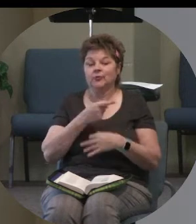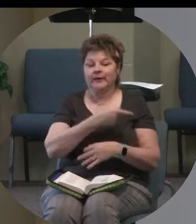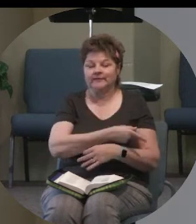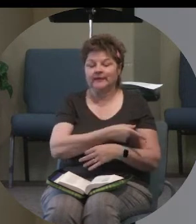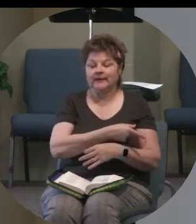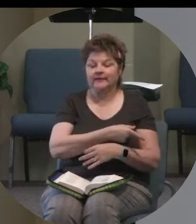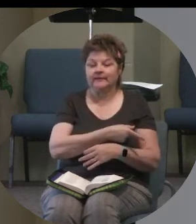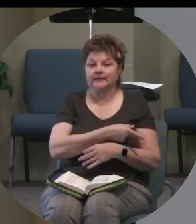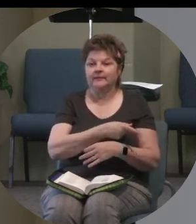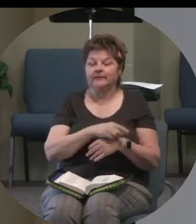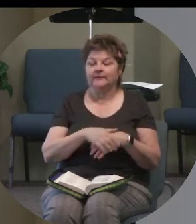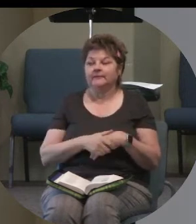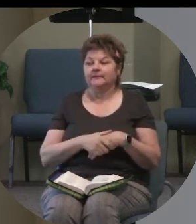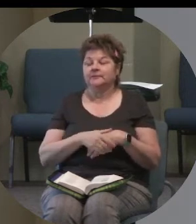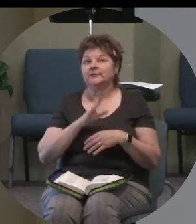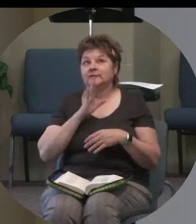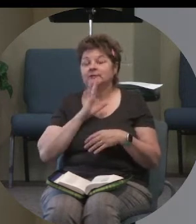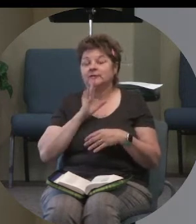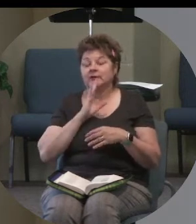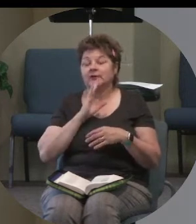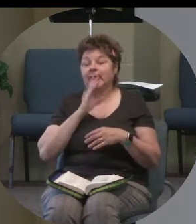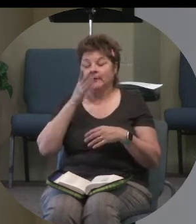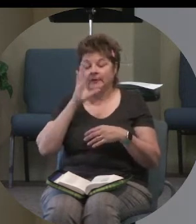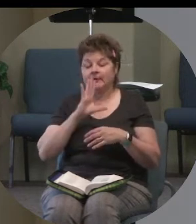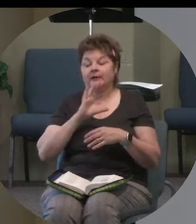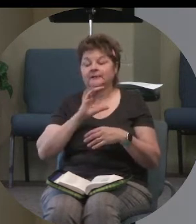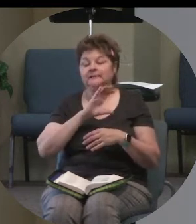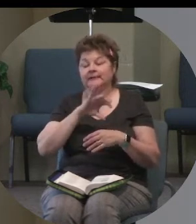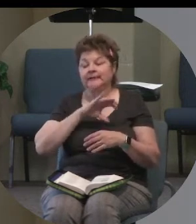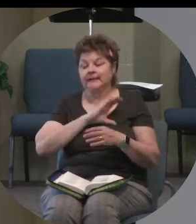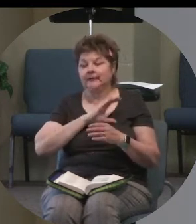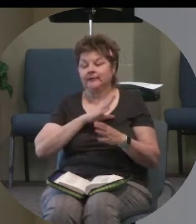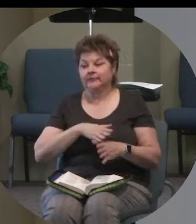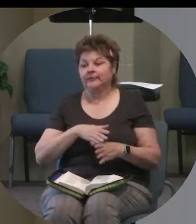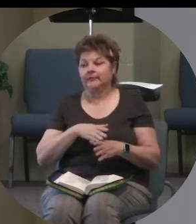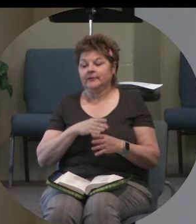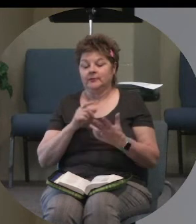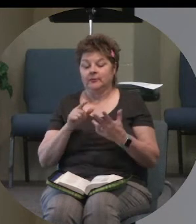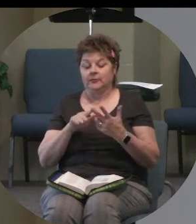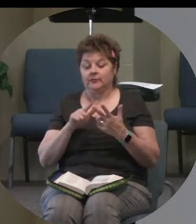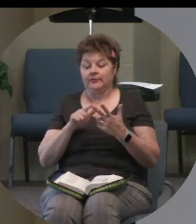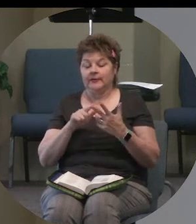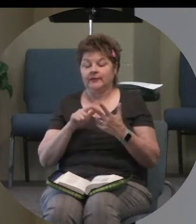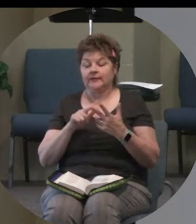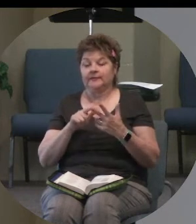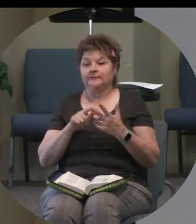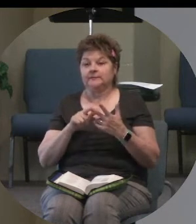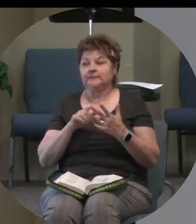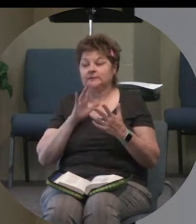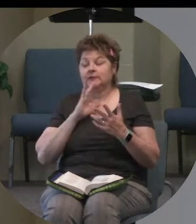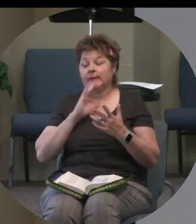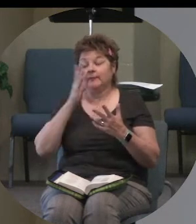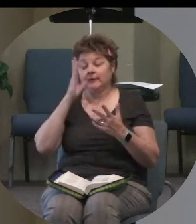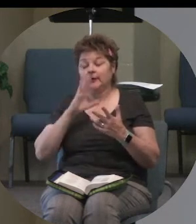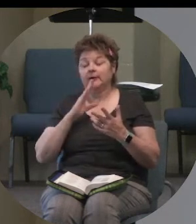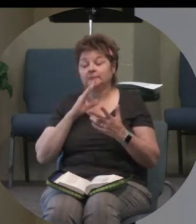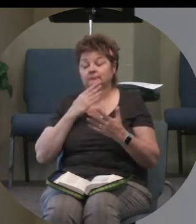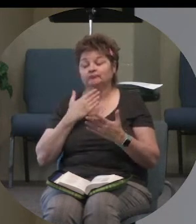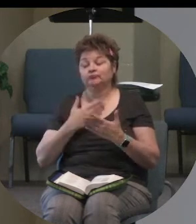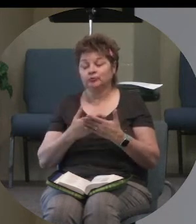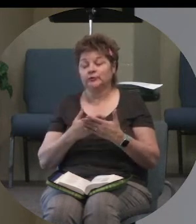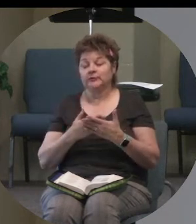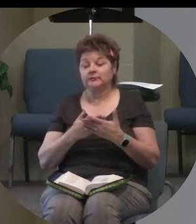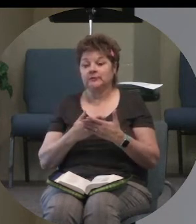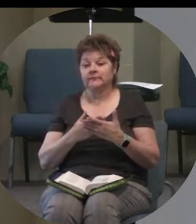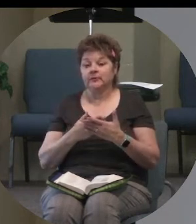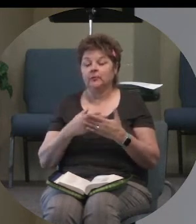character. That's our third thing, appeal to God's goodness. As we enter into prayer, we have to admit our problem.